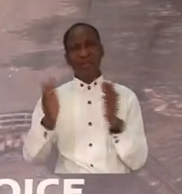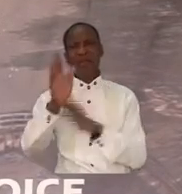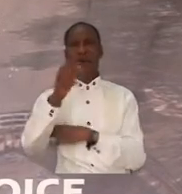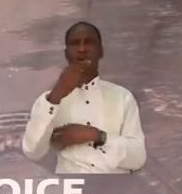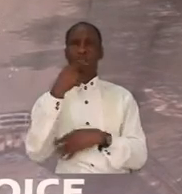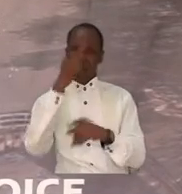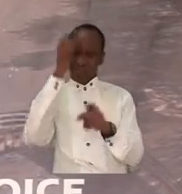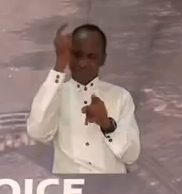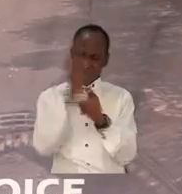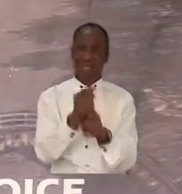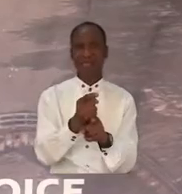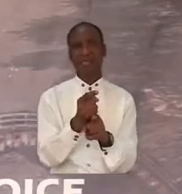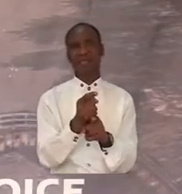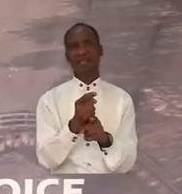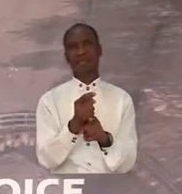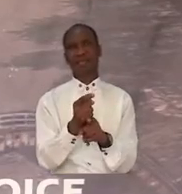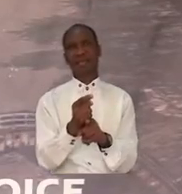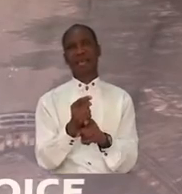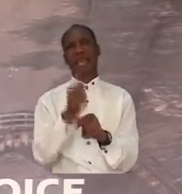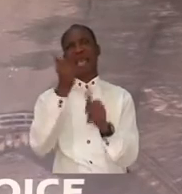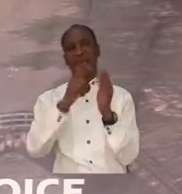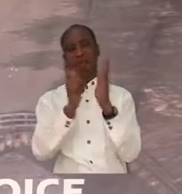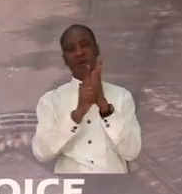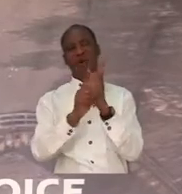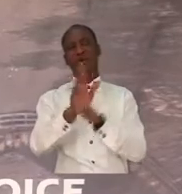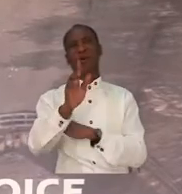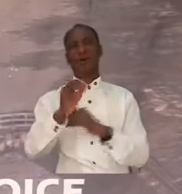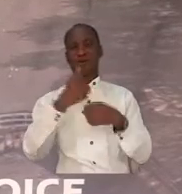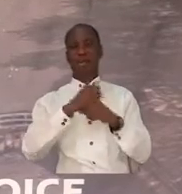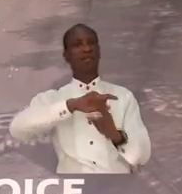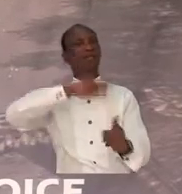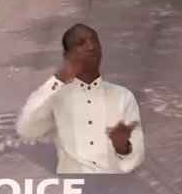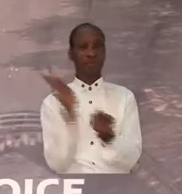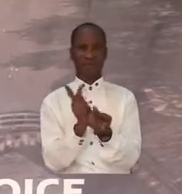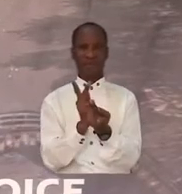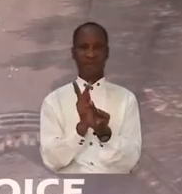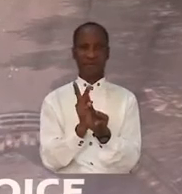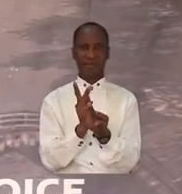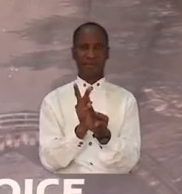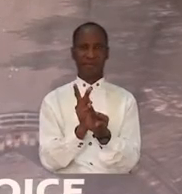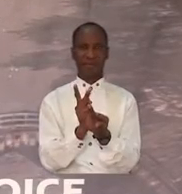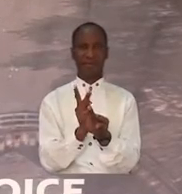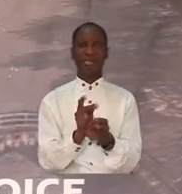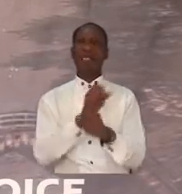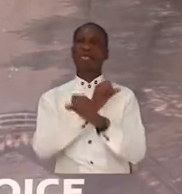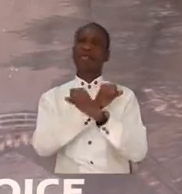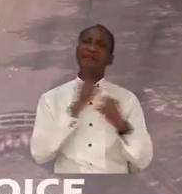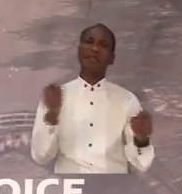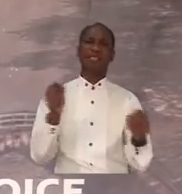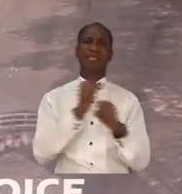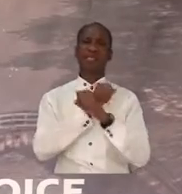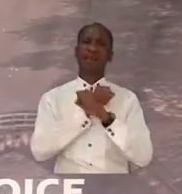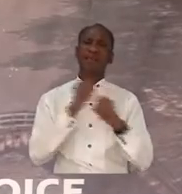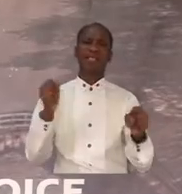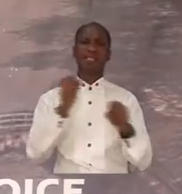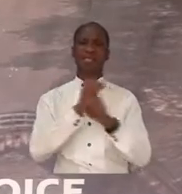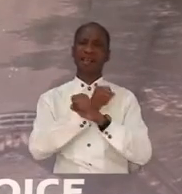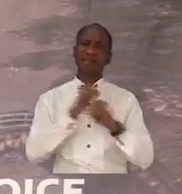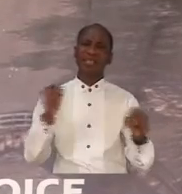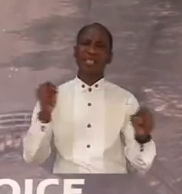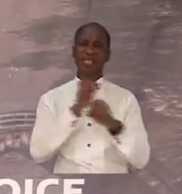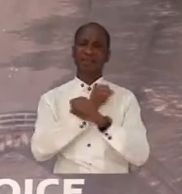adwuma na de o hye no enu na ejina enkwa gie sem biara a onipa